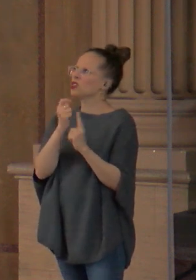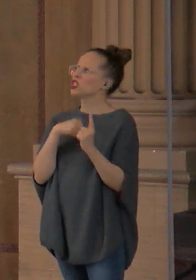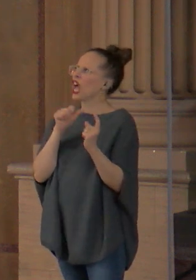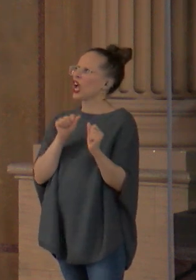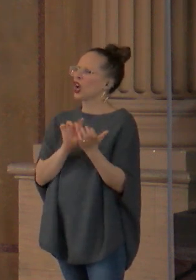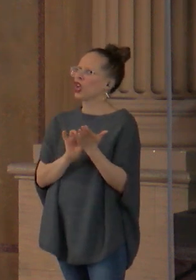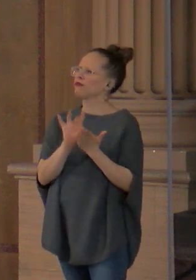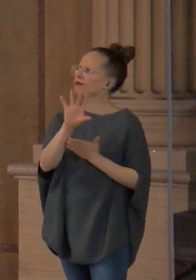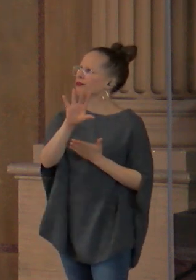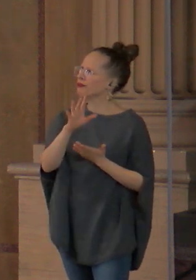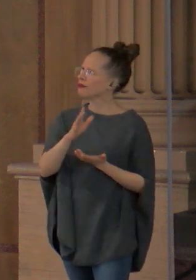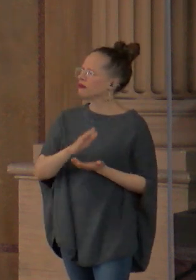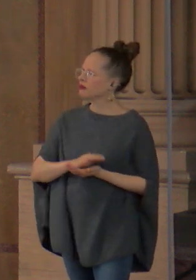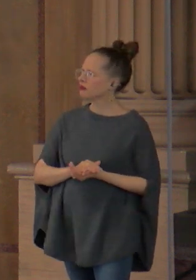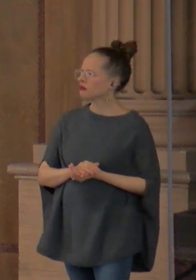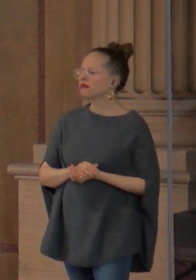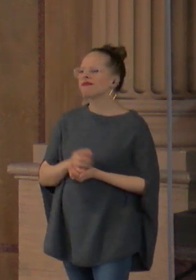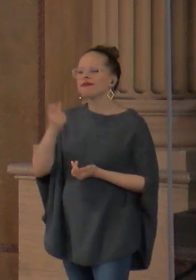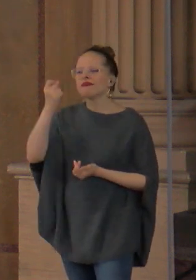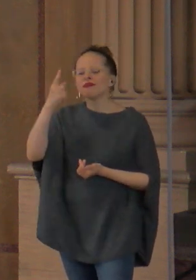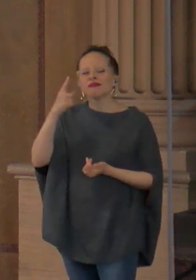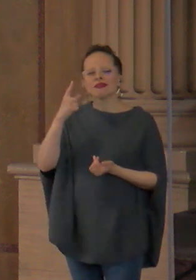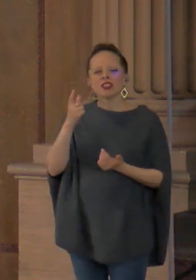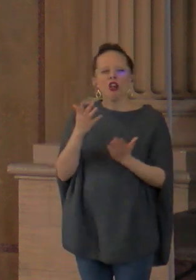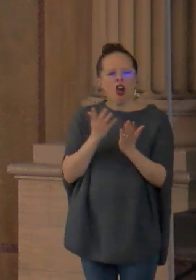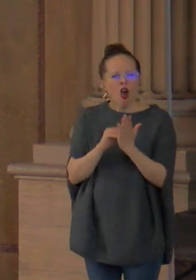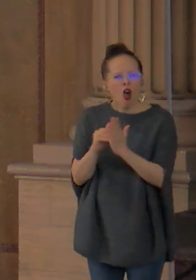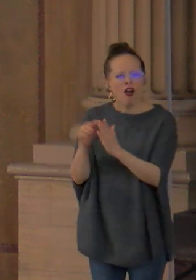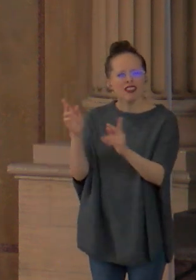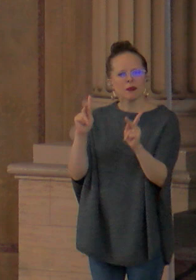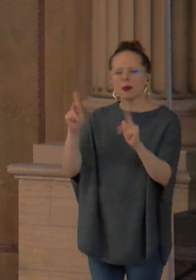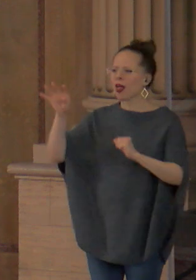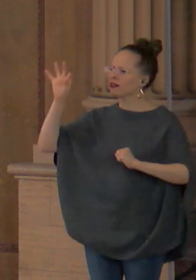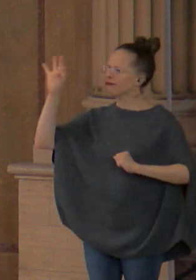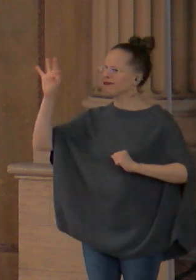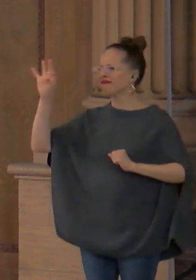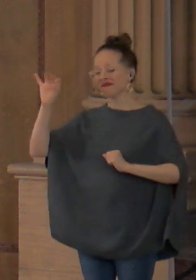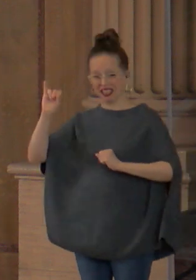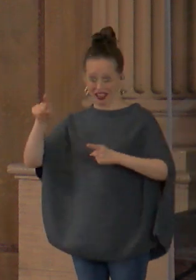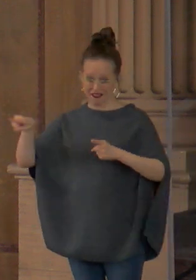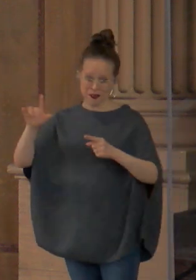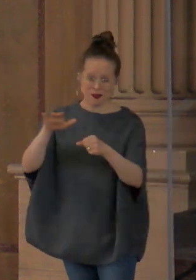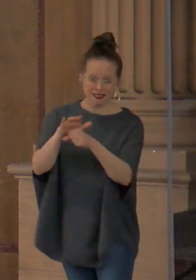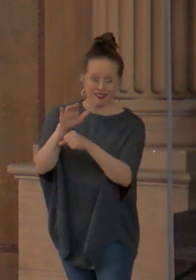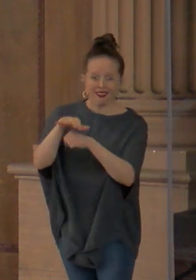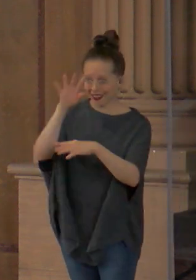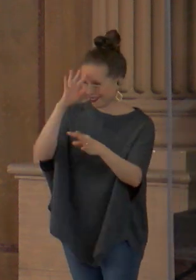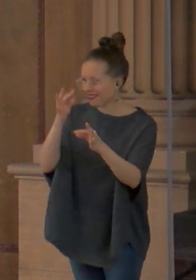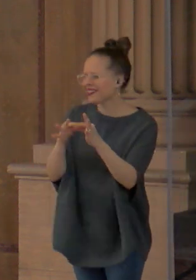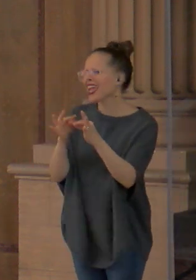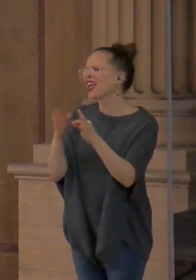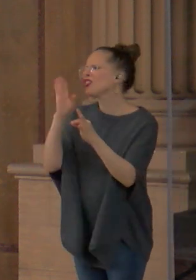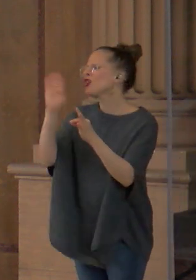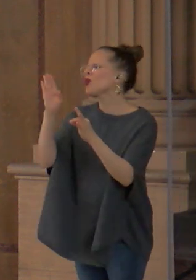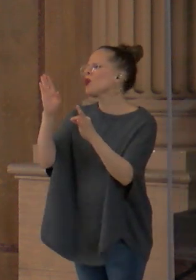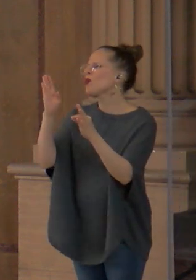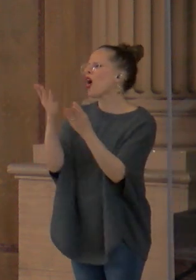And this is often used as like a prosperity gospel proof text that if we just have enough faith, we can remove any of the problems that are in our lives.